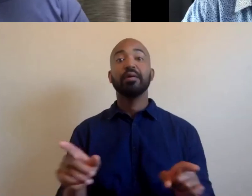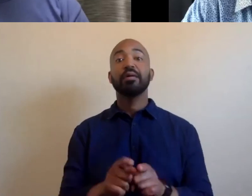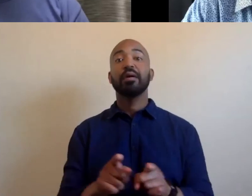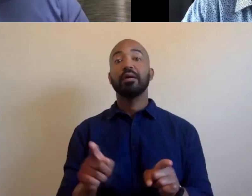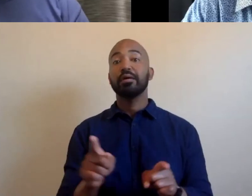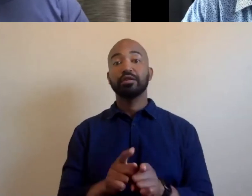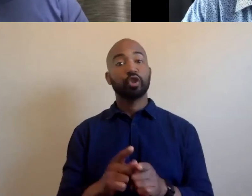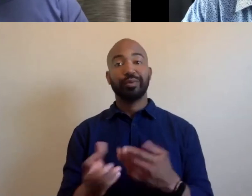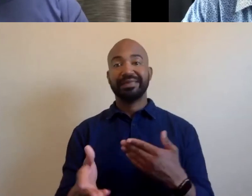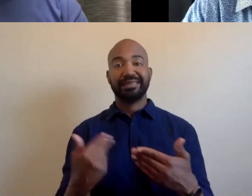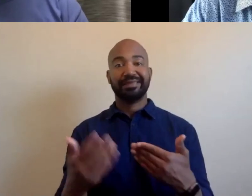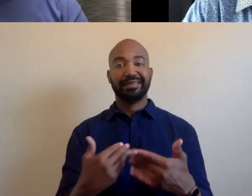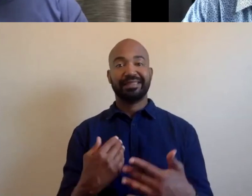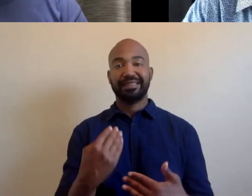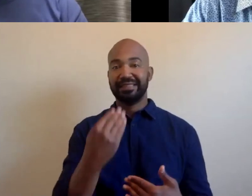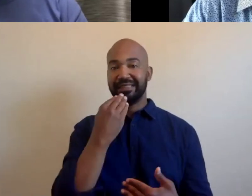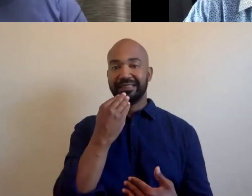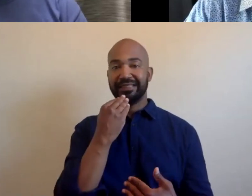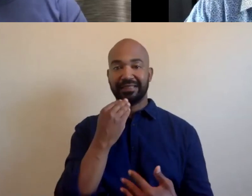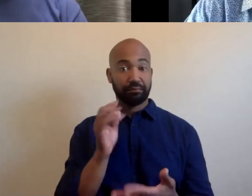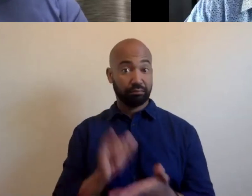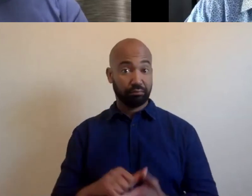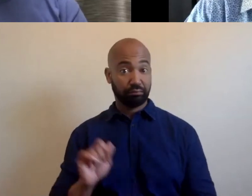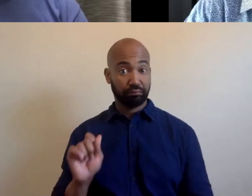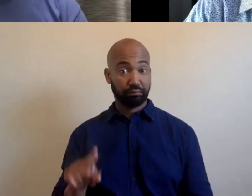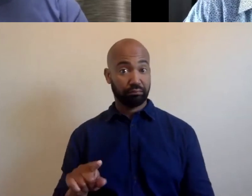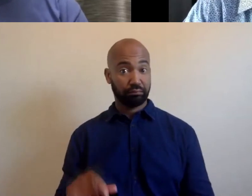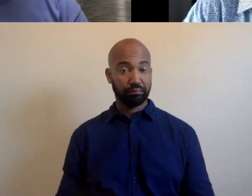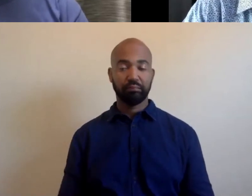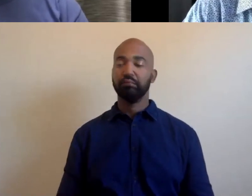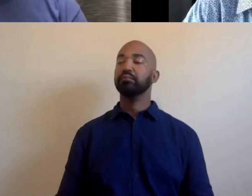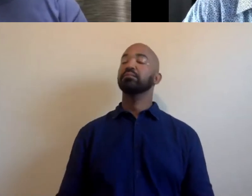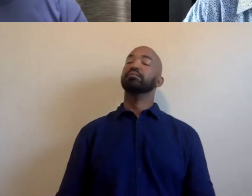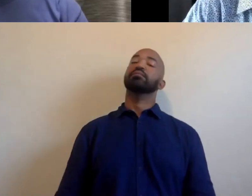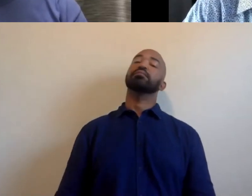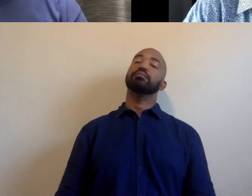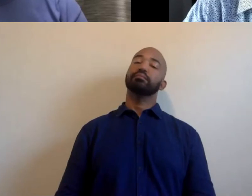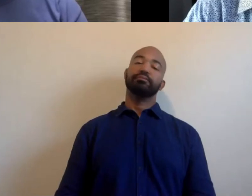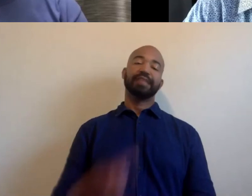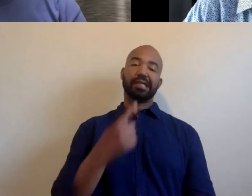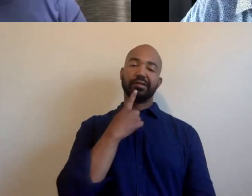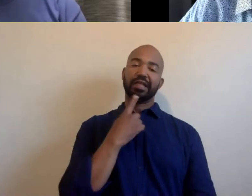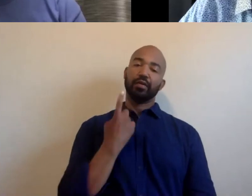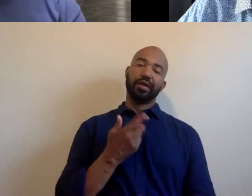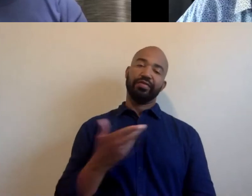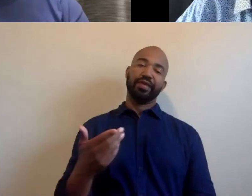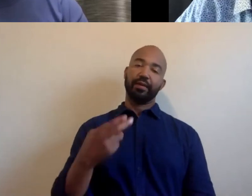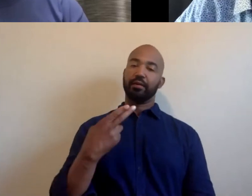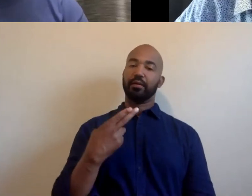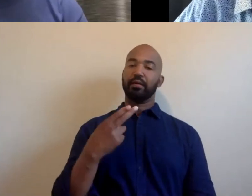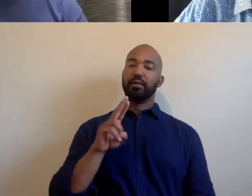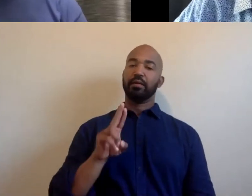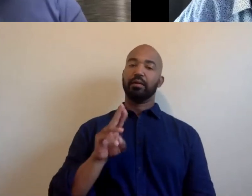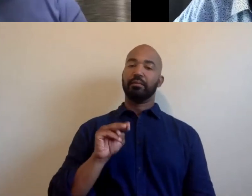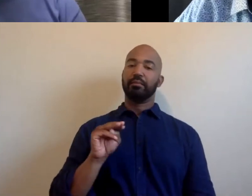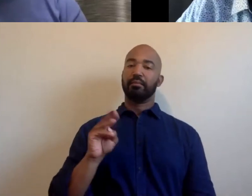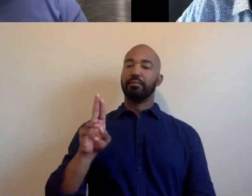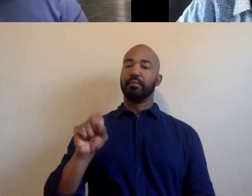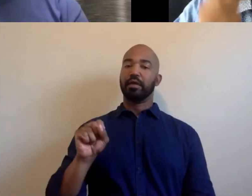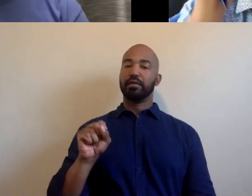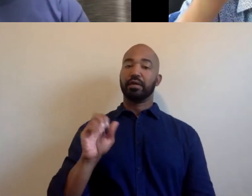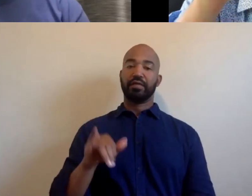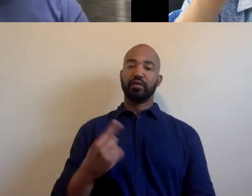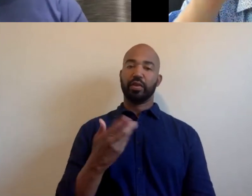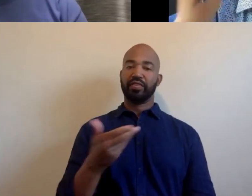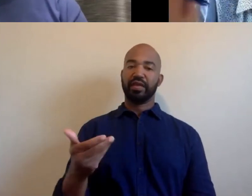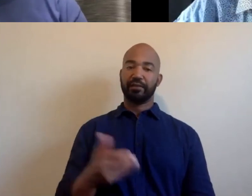So I would say that, truthfully, I would say that hummus is one of those. And I'm not sure how you feel about hummus, but that